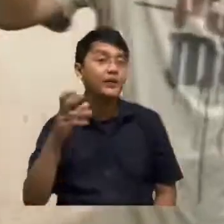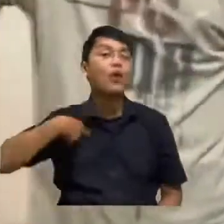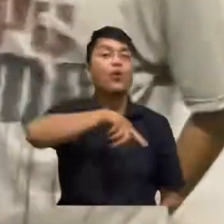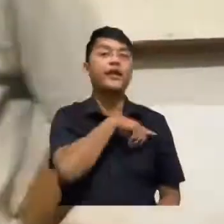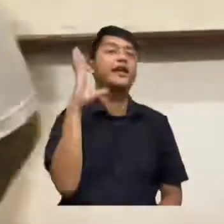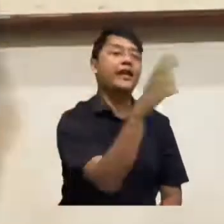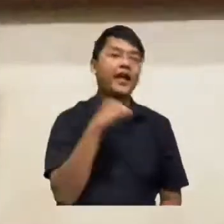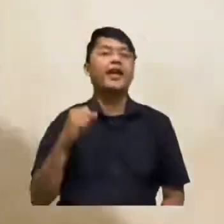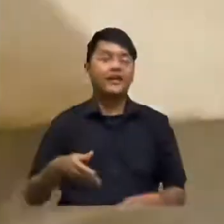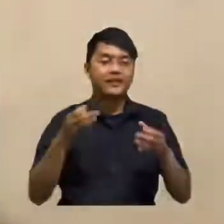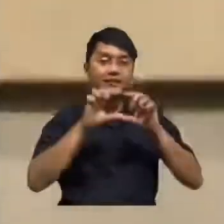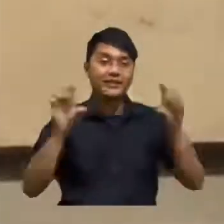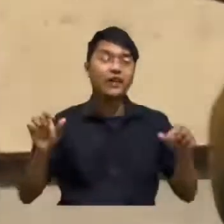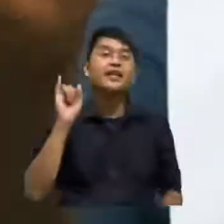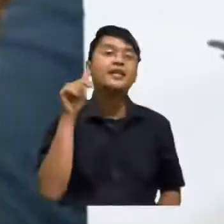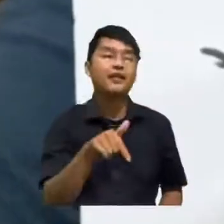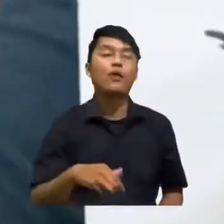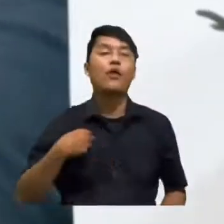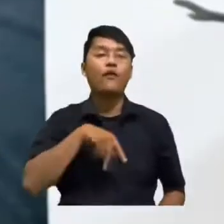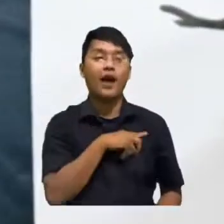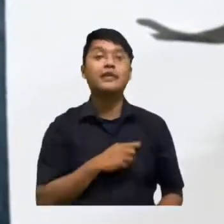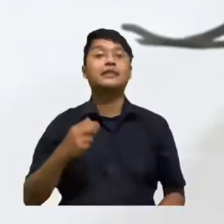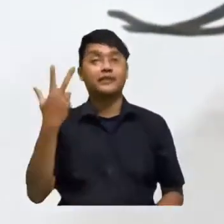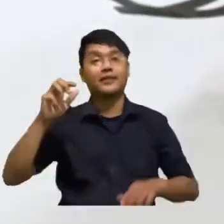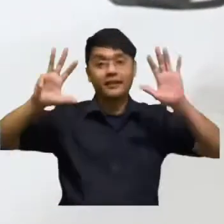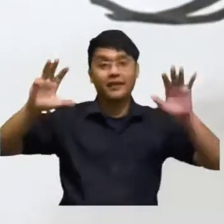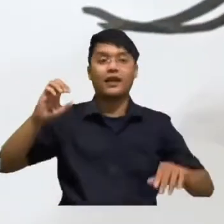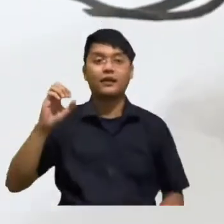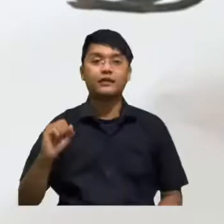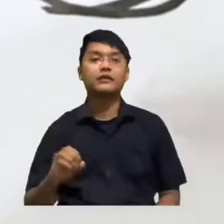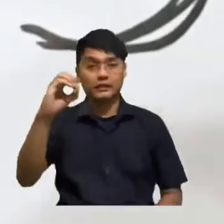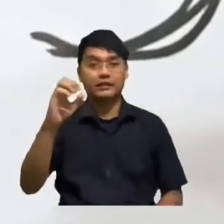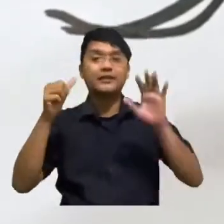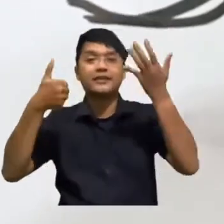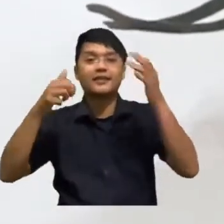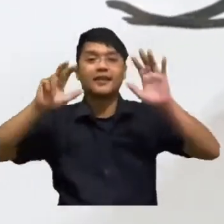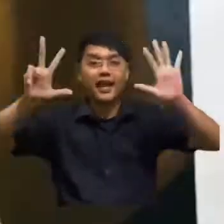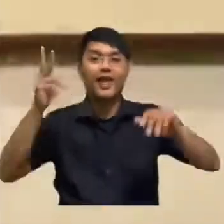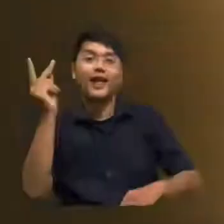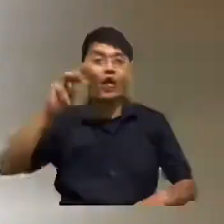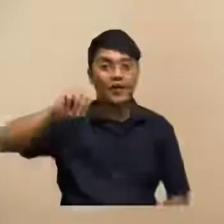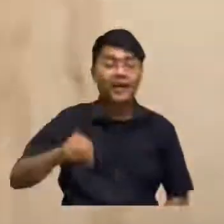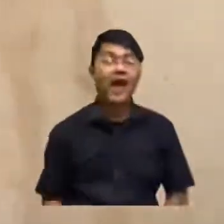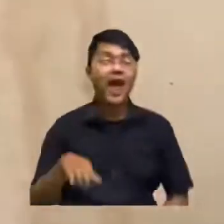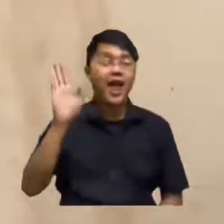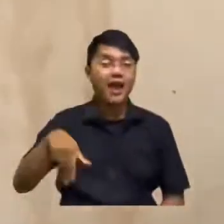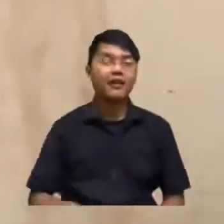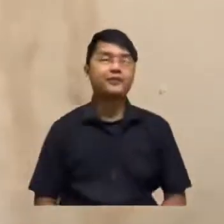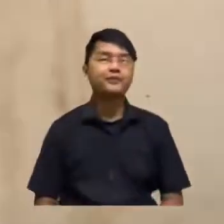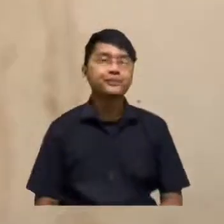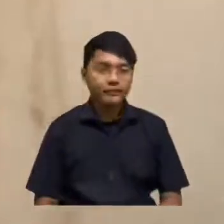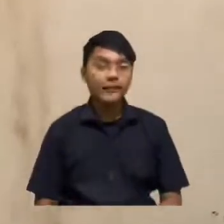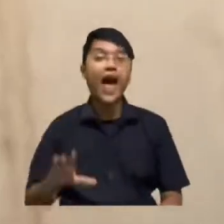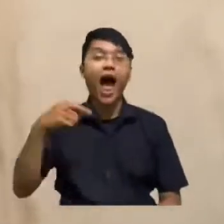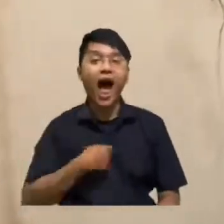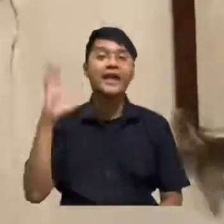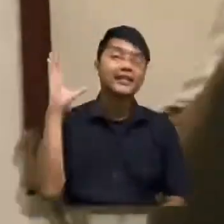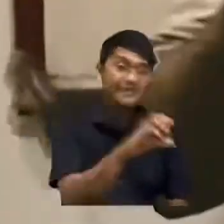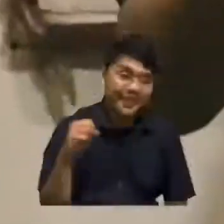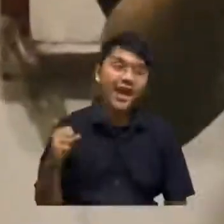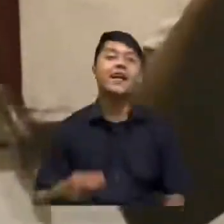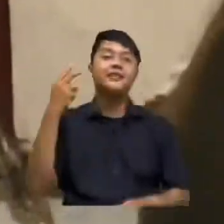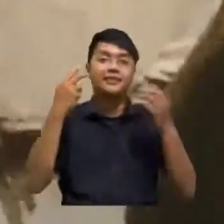get results each both of us 39,068 kilometers. and I